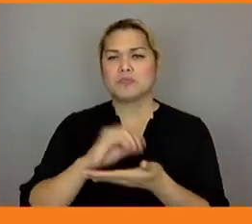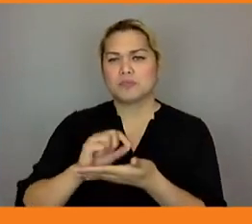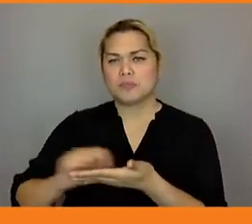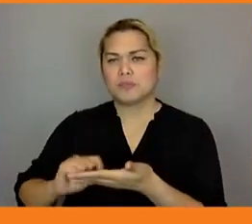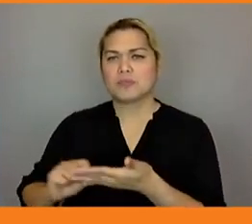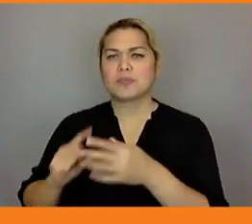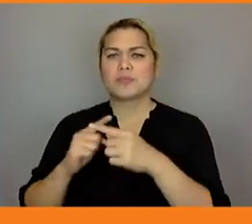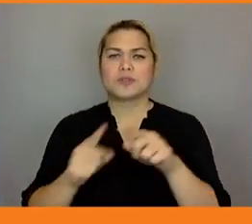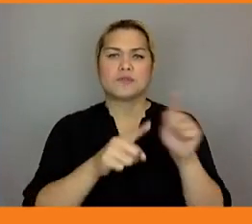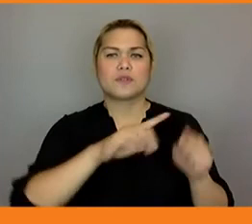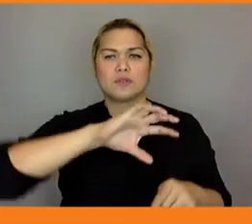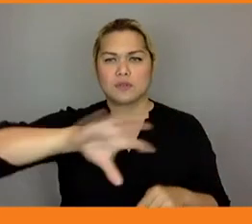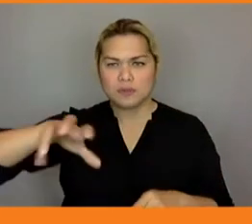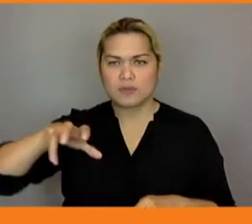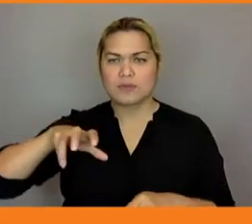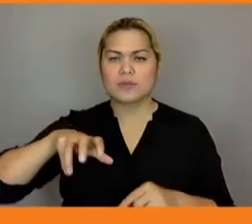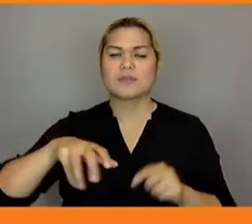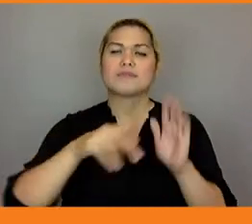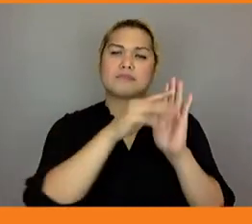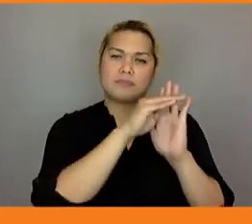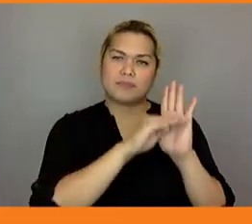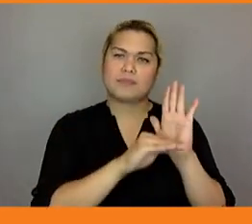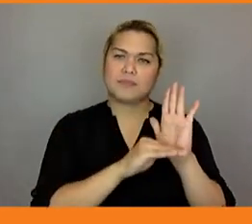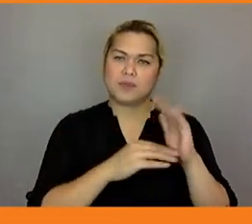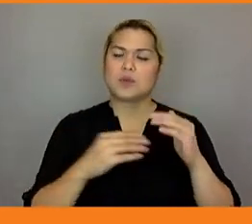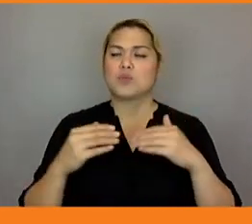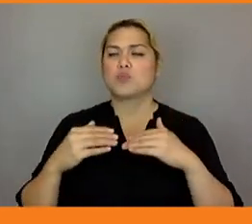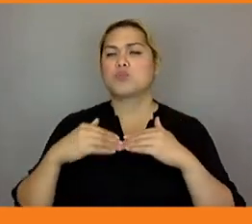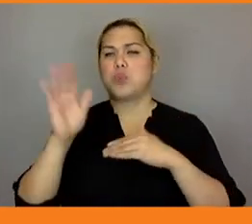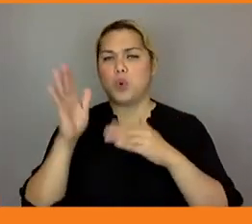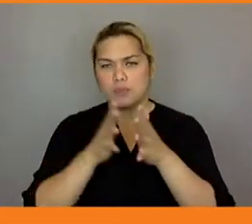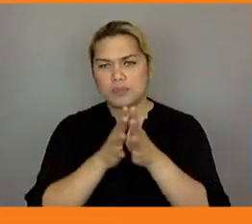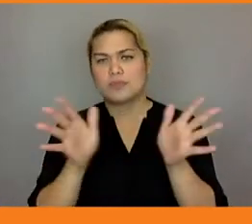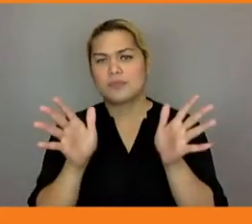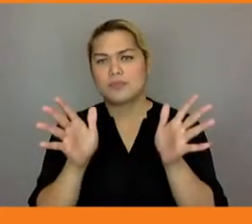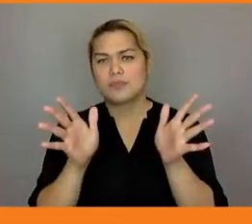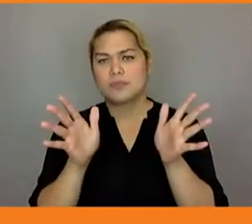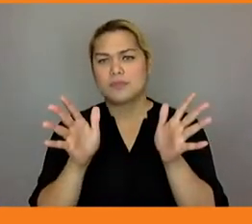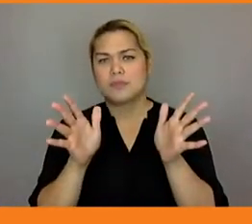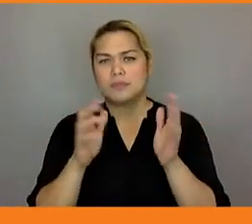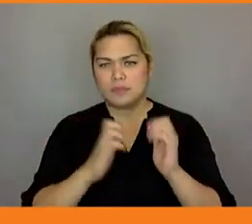broader in scope. It may strengthen our work in several areas, including one,